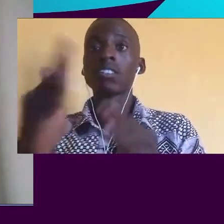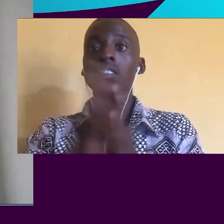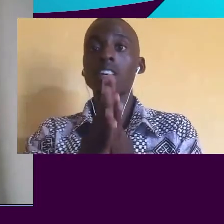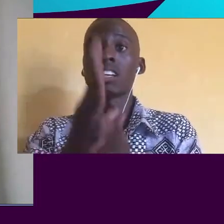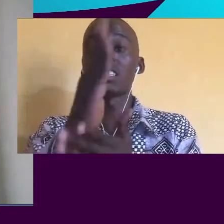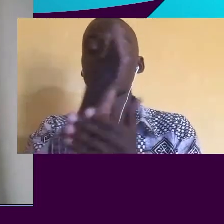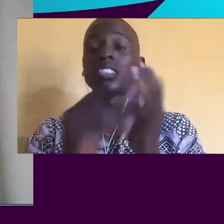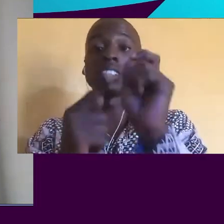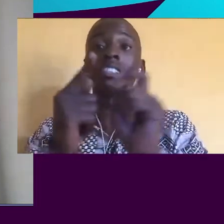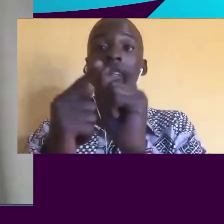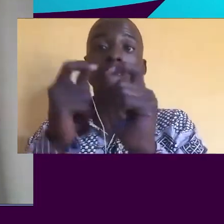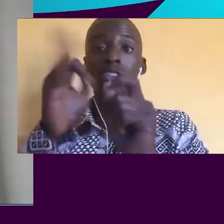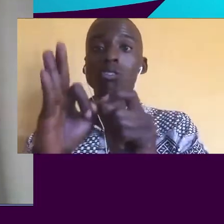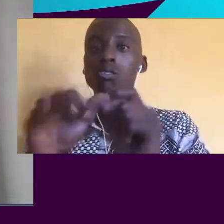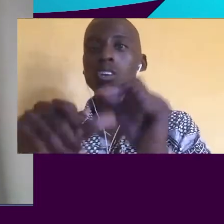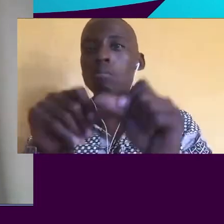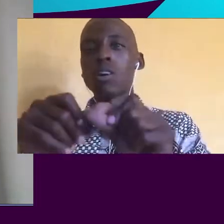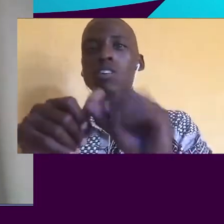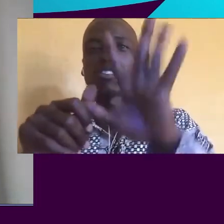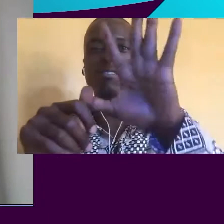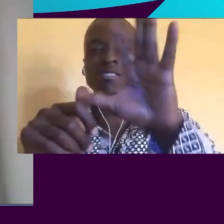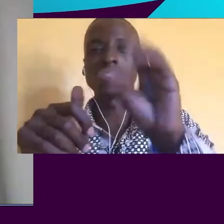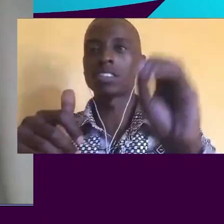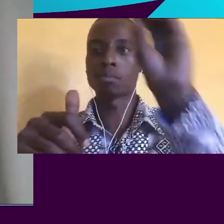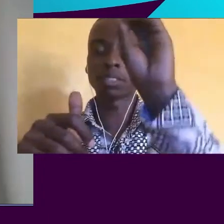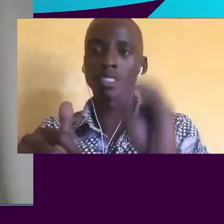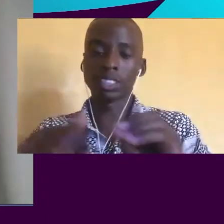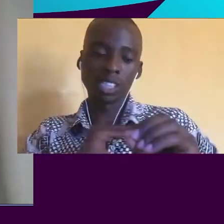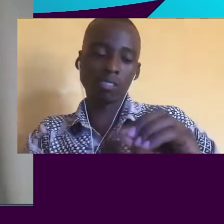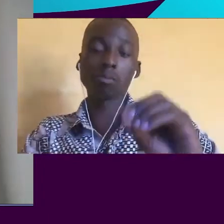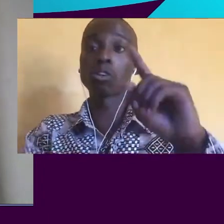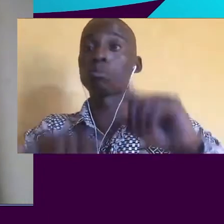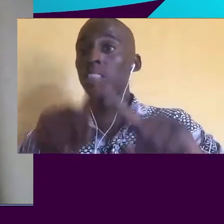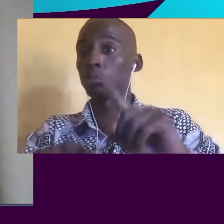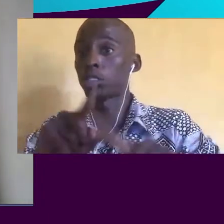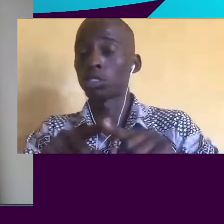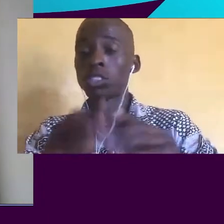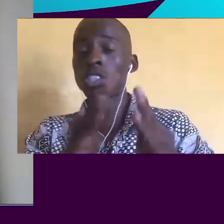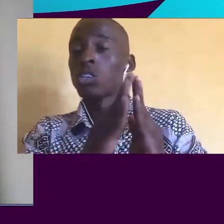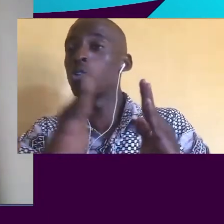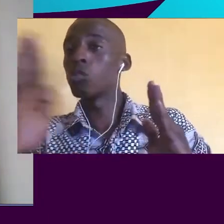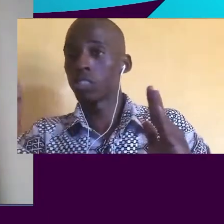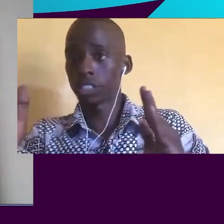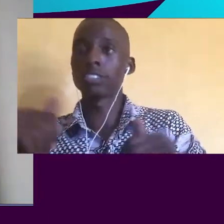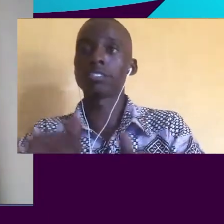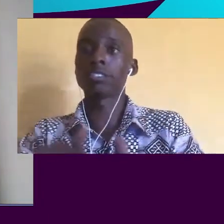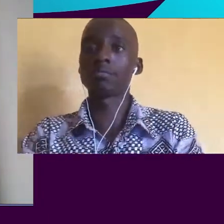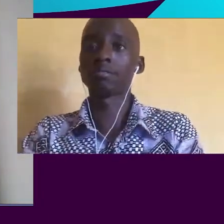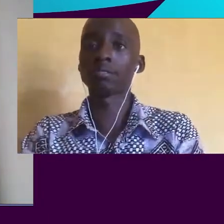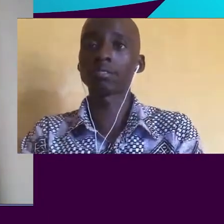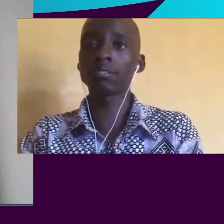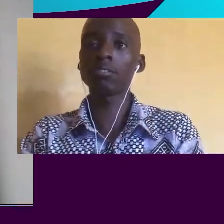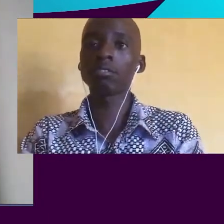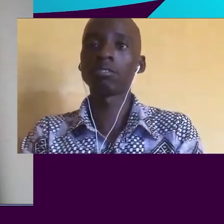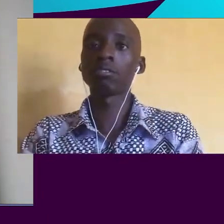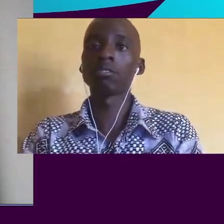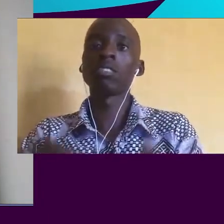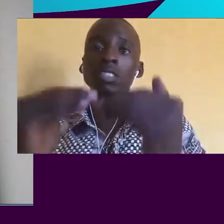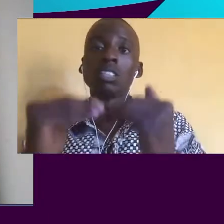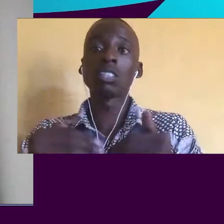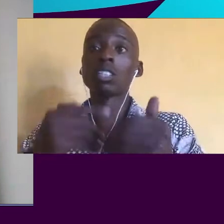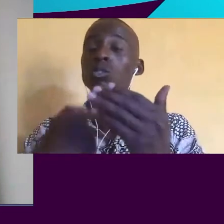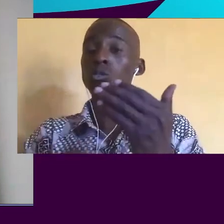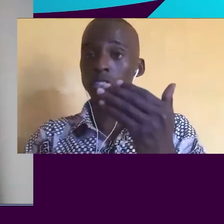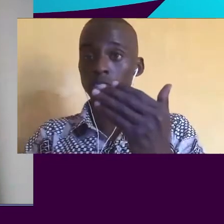at least 50% female participation across all levels. Then to figure out, okay, why